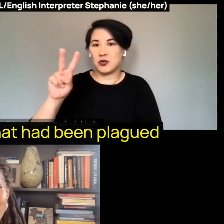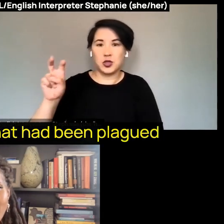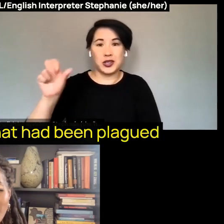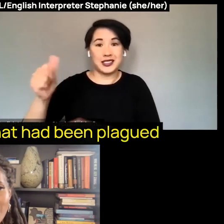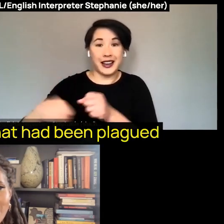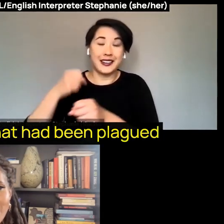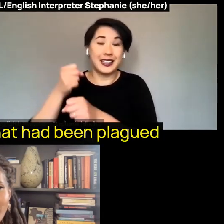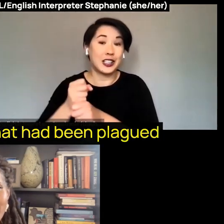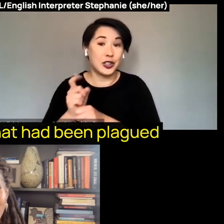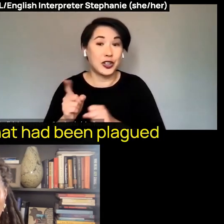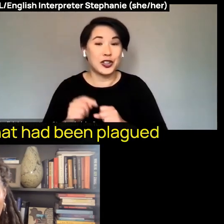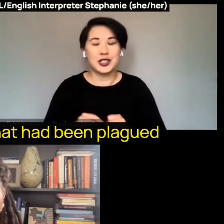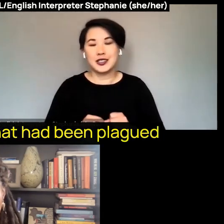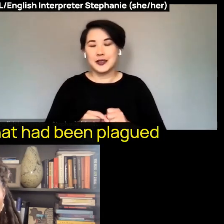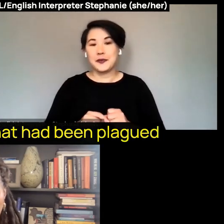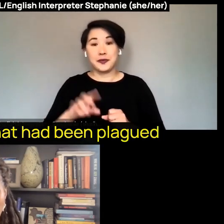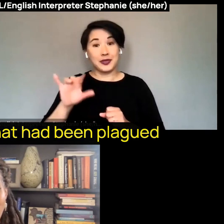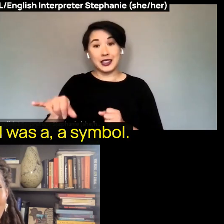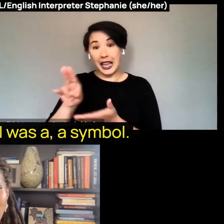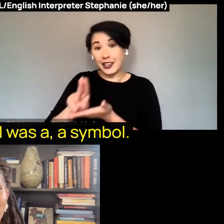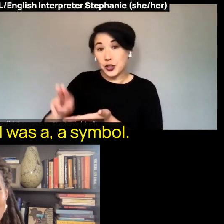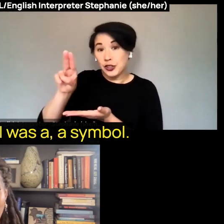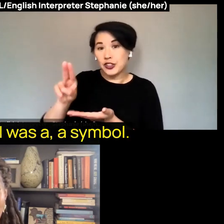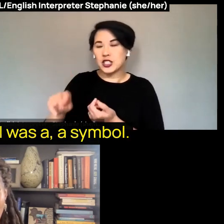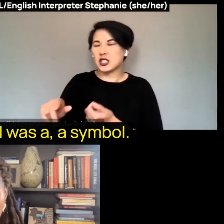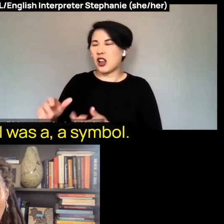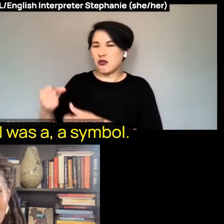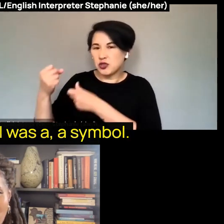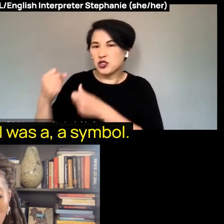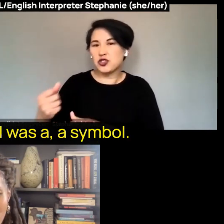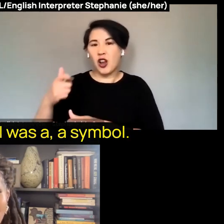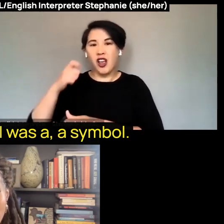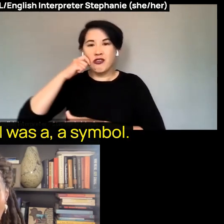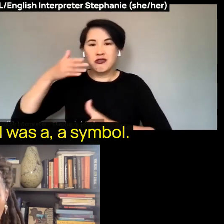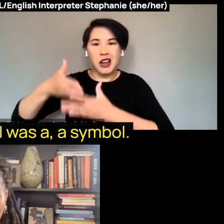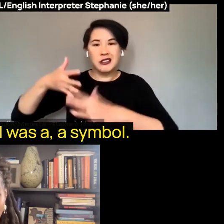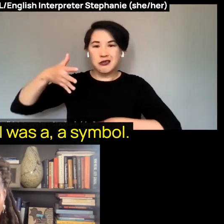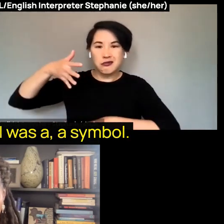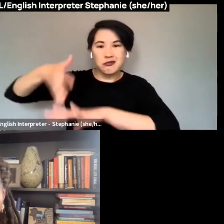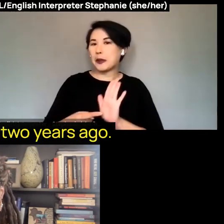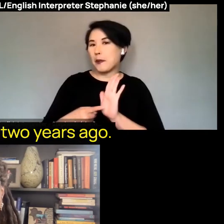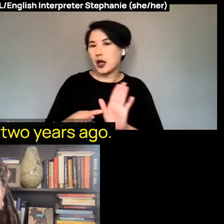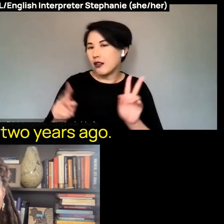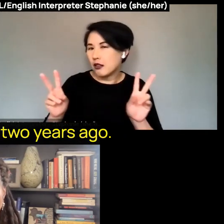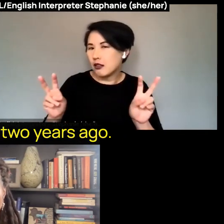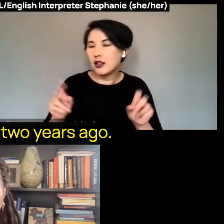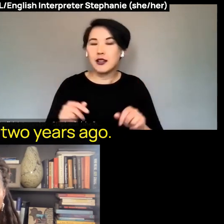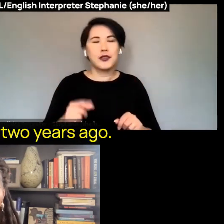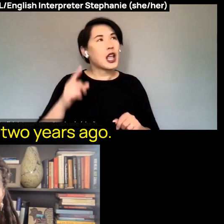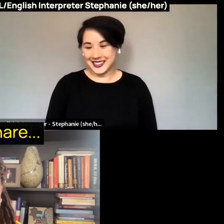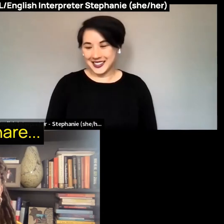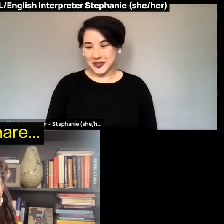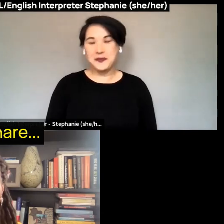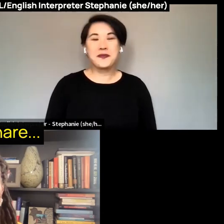And this university that had been plagued with racism, and here I was a symbol. I think it was about 2 years